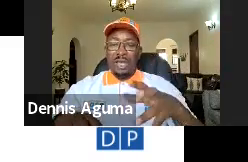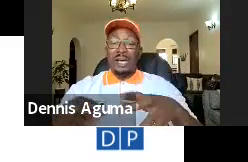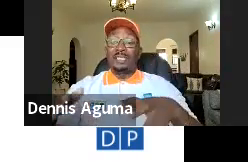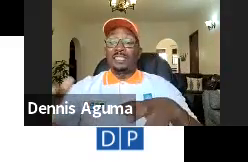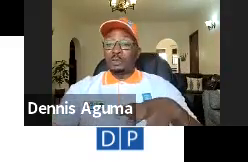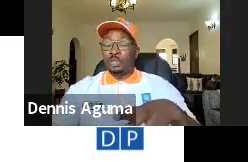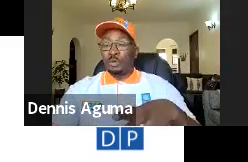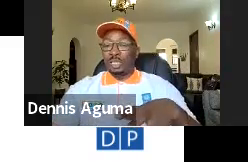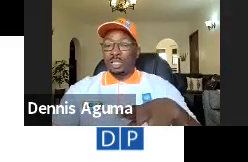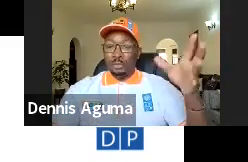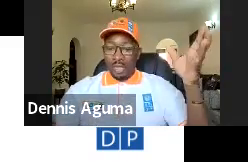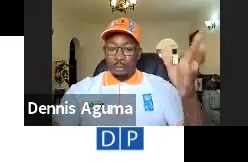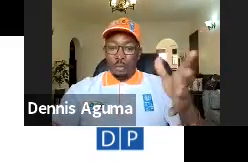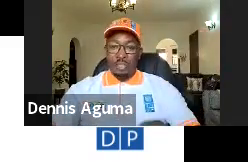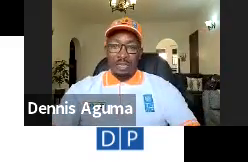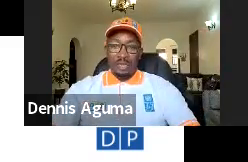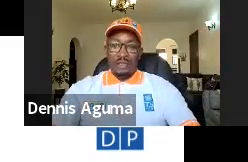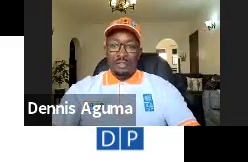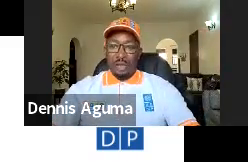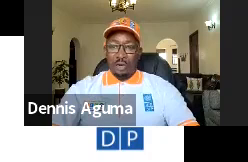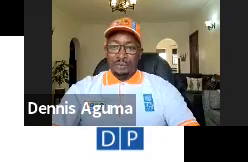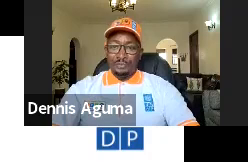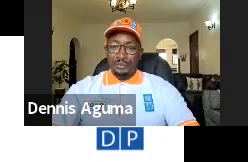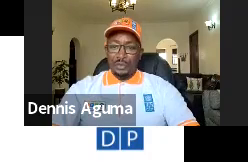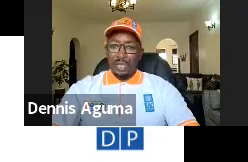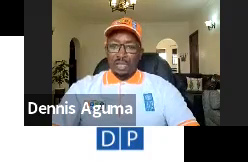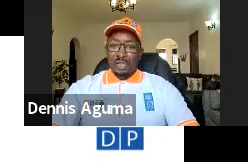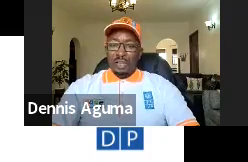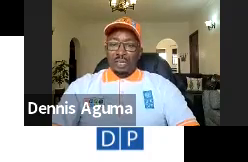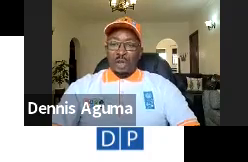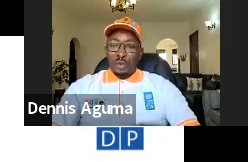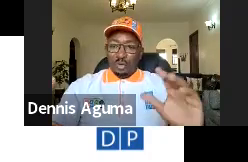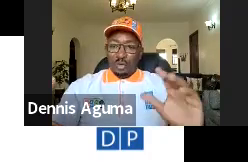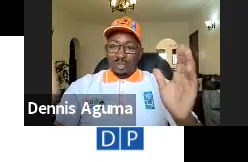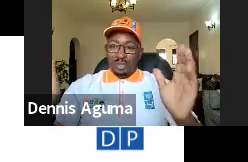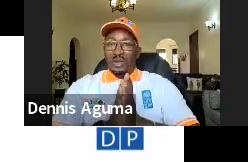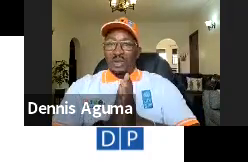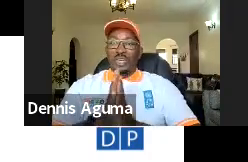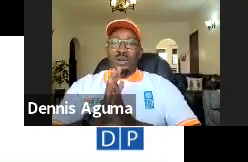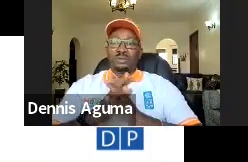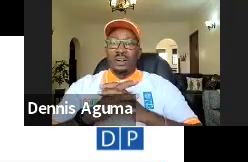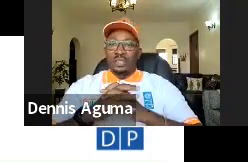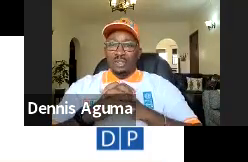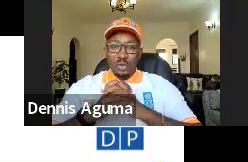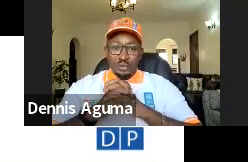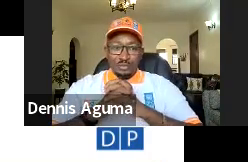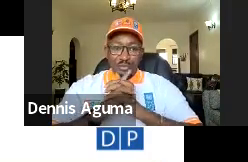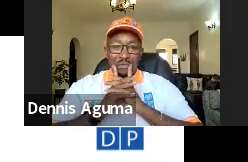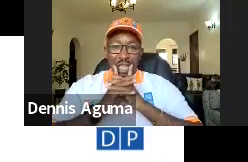now, and the subsequent contents will be uploaded thereon. So